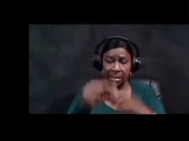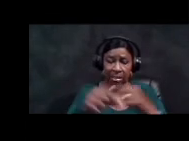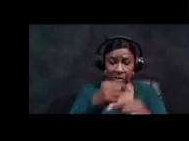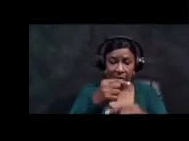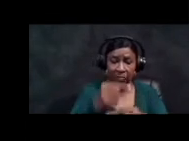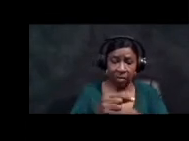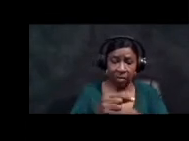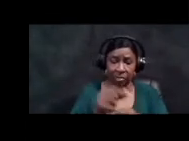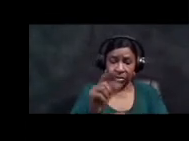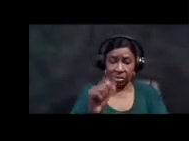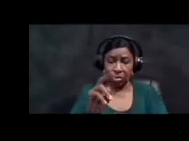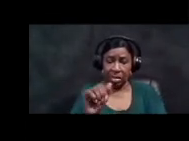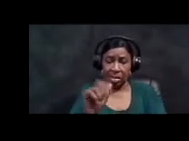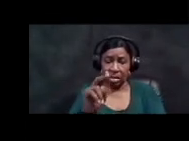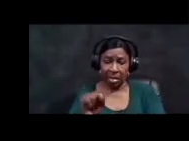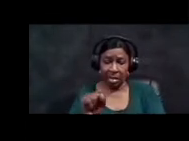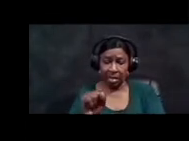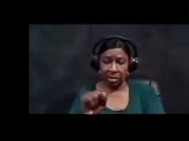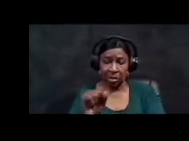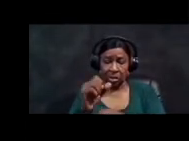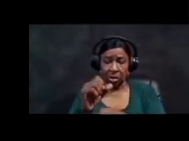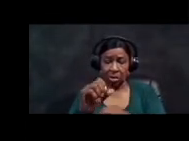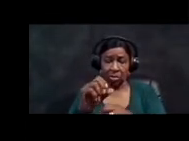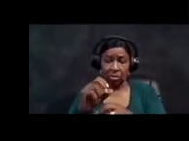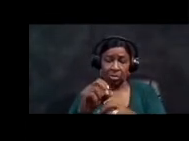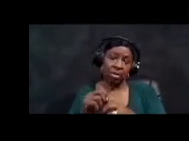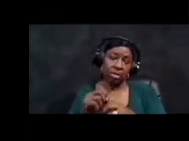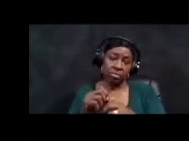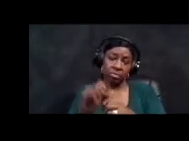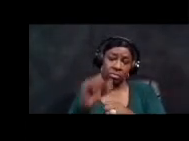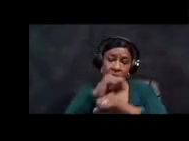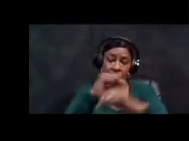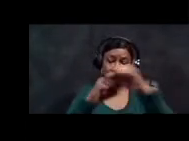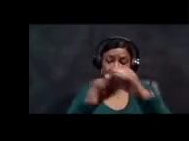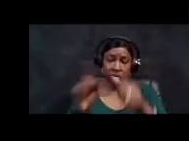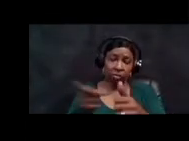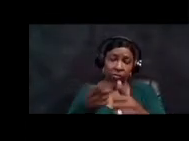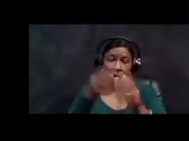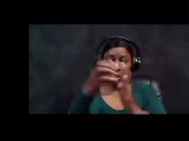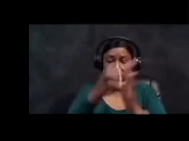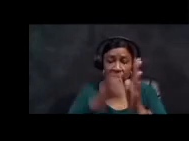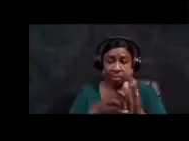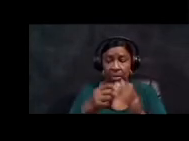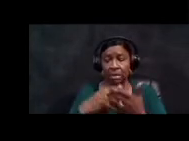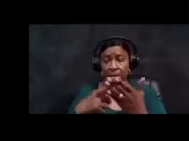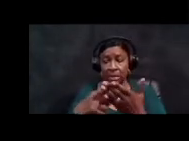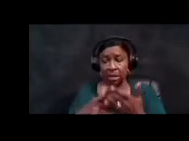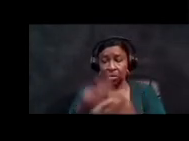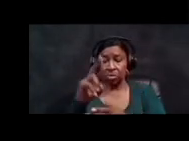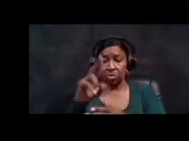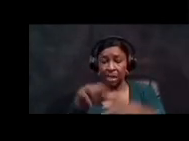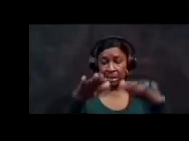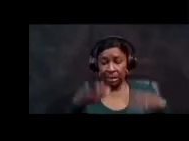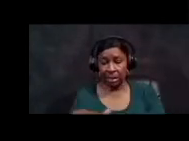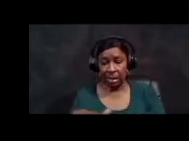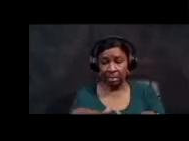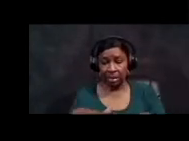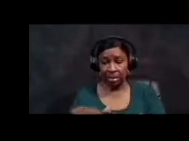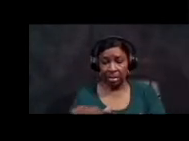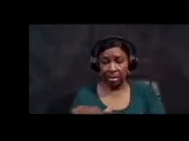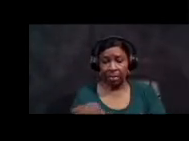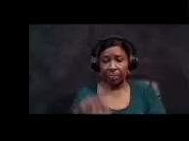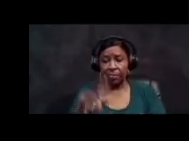and detention infrastructure. So our first chapter discusses US resettlement of Vietnamese